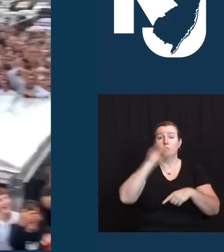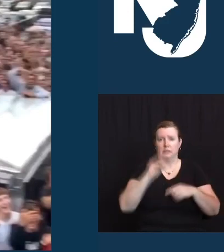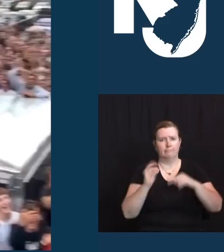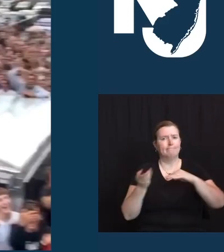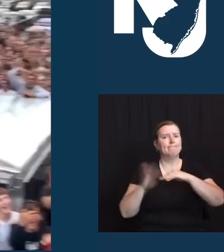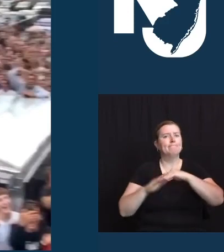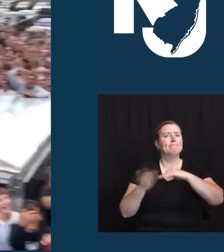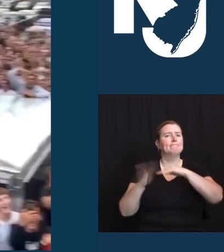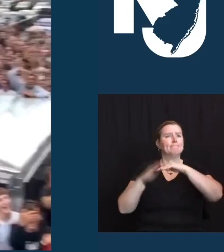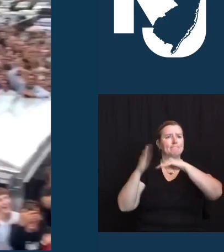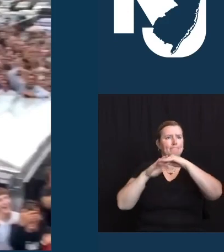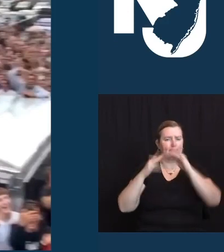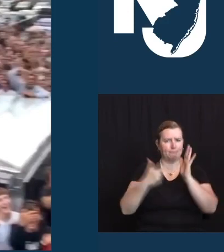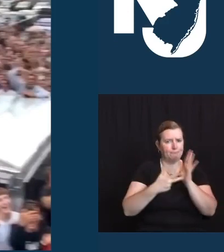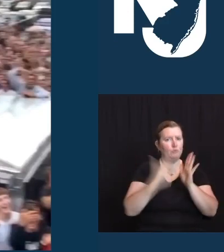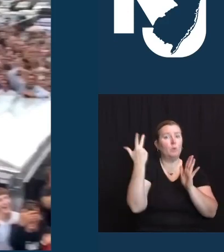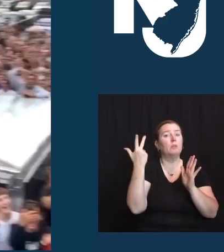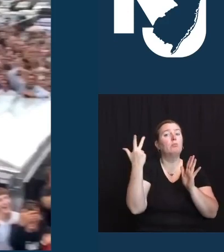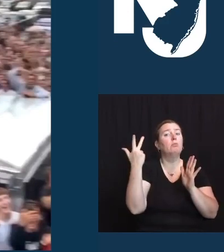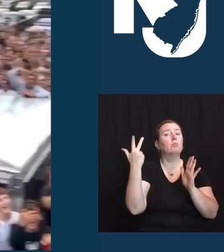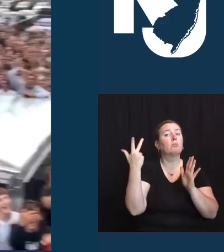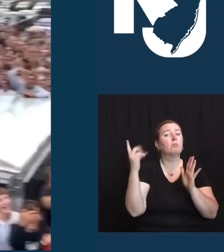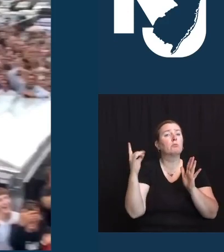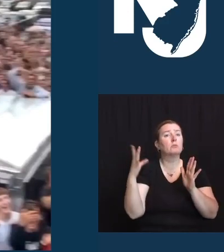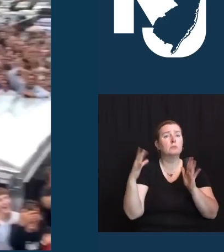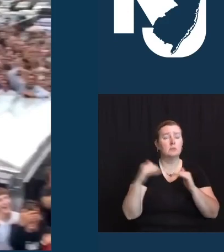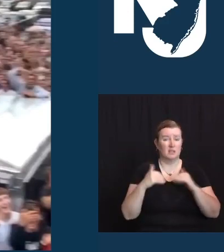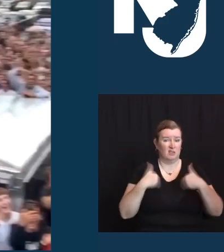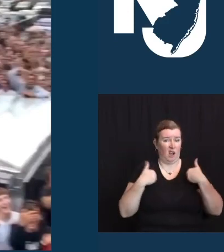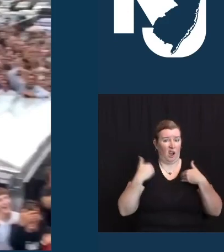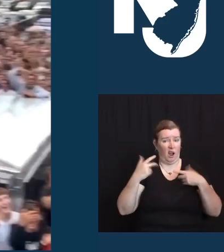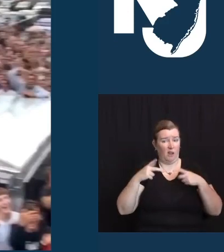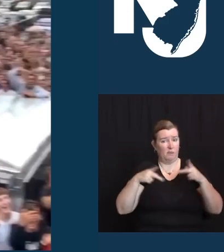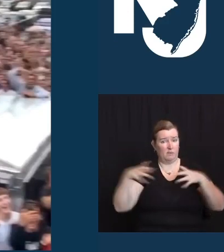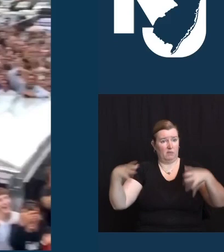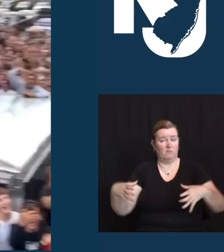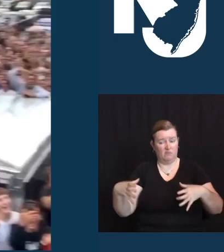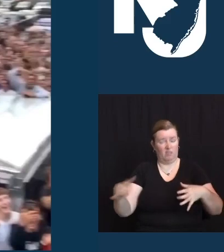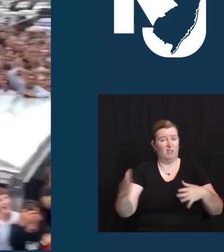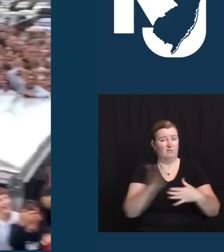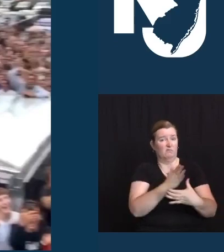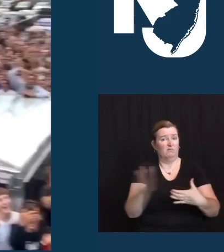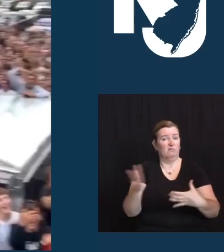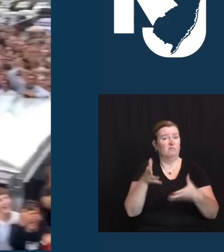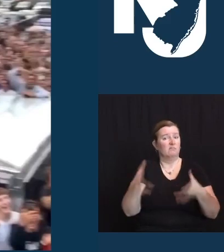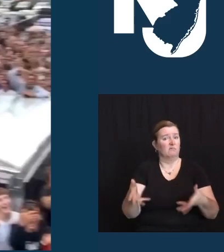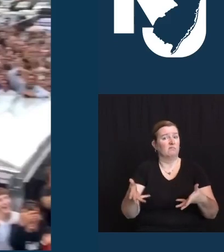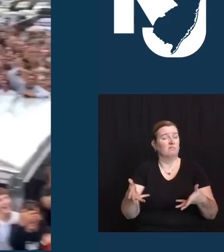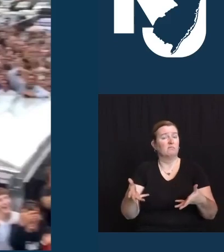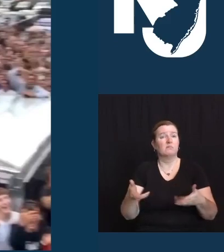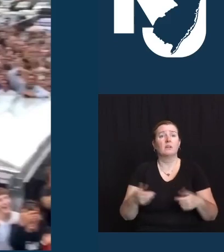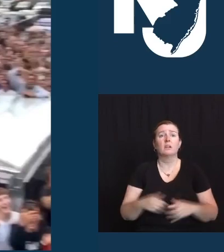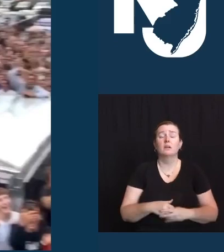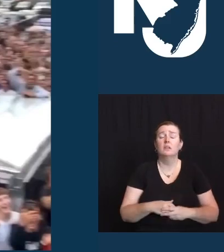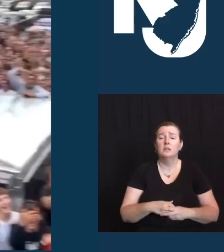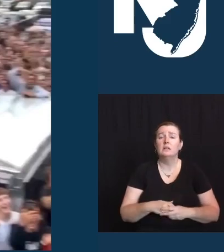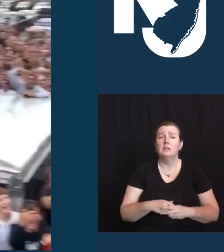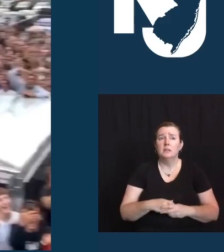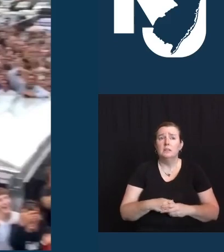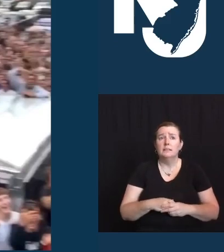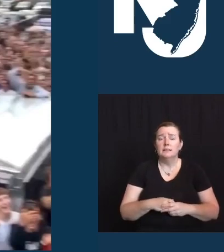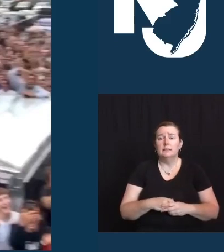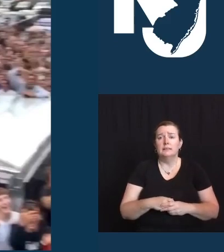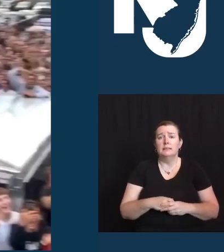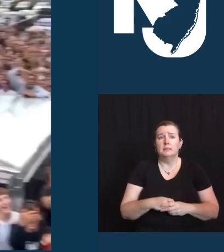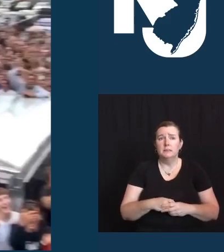3 times. Again, we think the system is working as it relates to back to school. That's